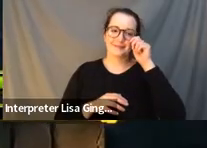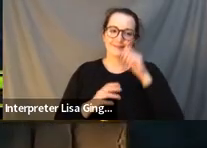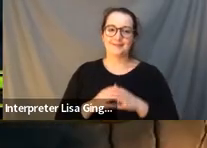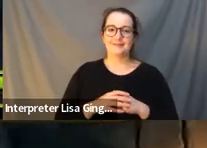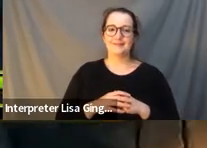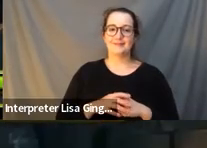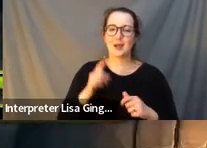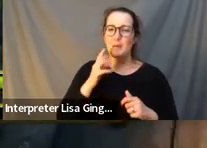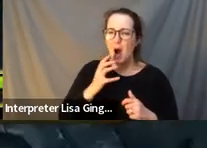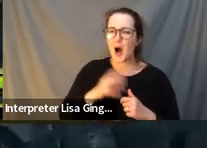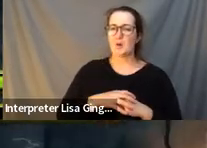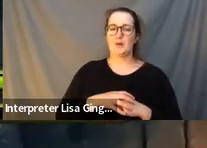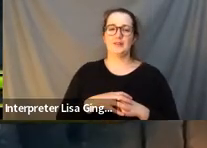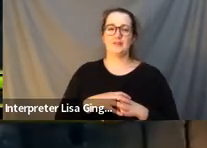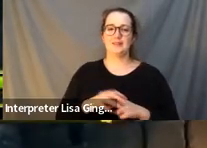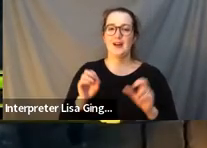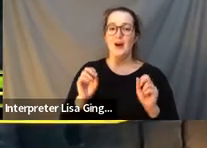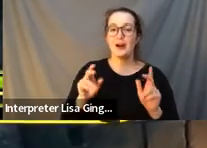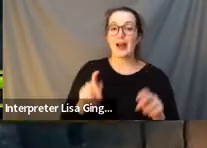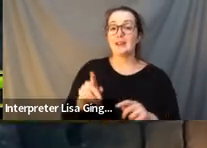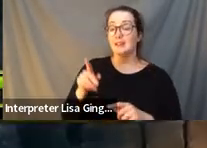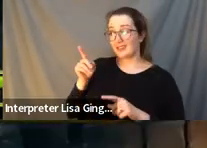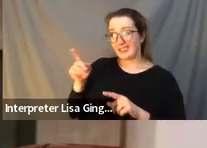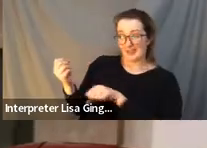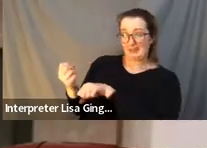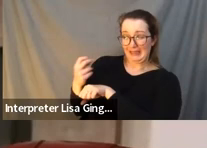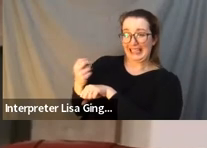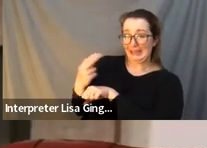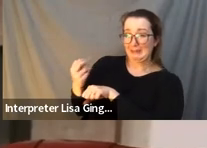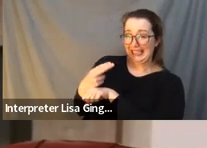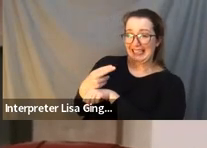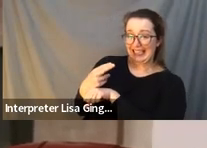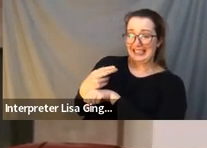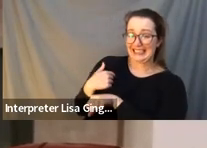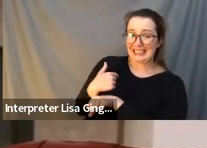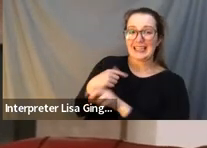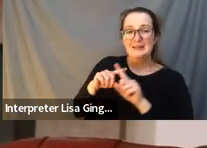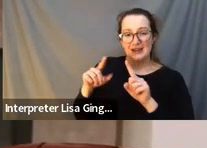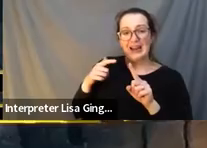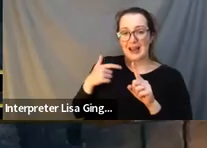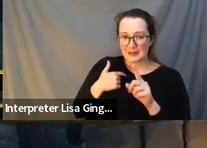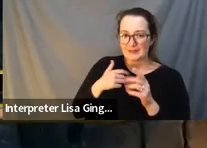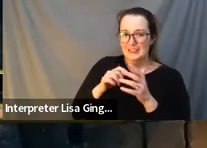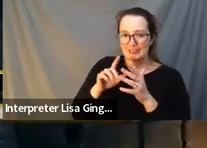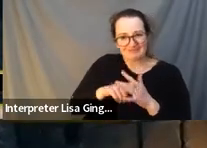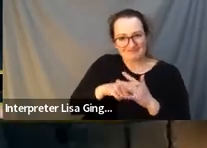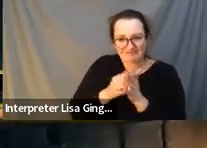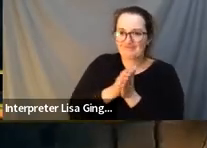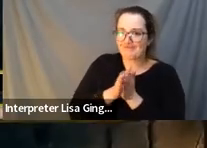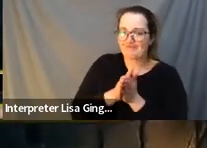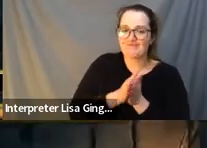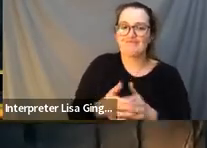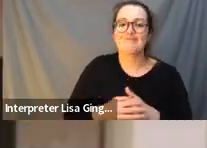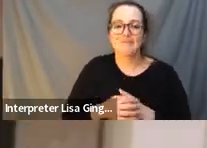Whoa! Okay, so you're beating me a little, but I'm just getting warmed up.